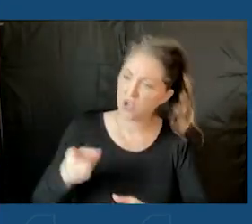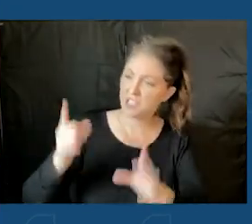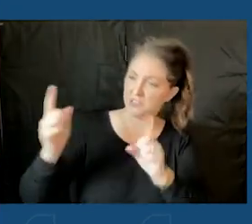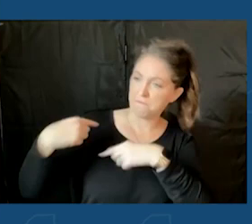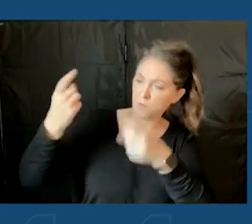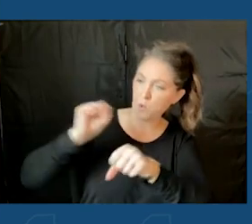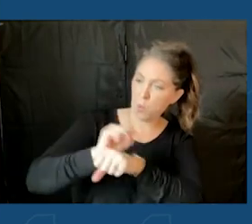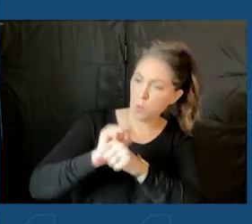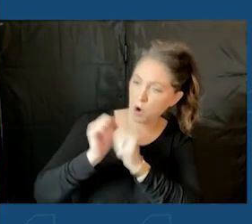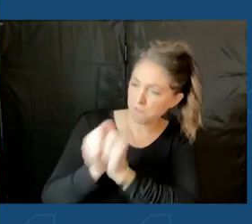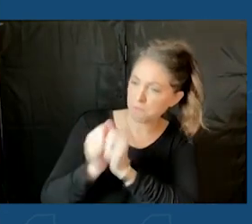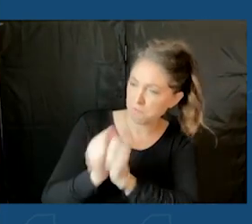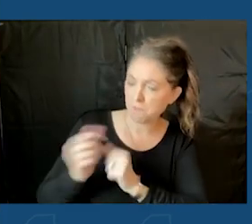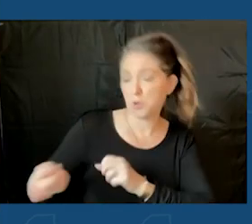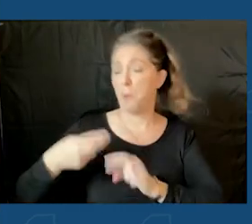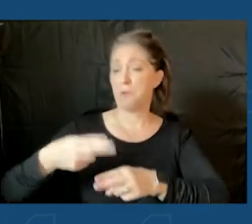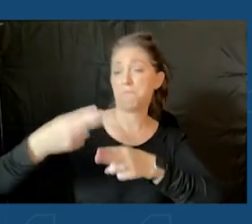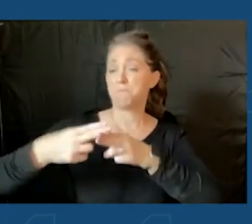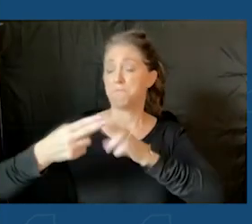what he said, okay?